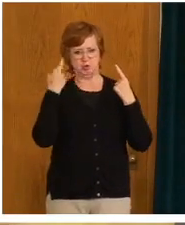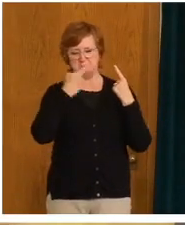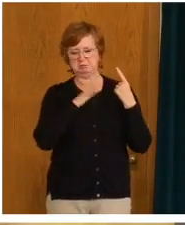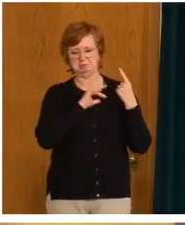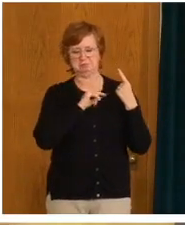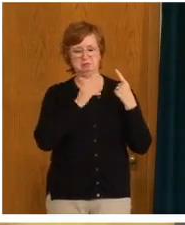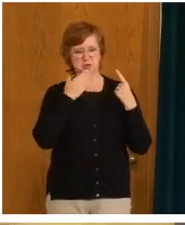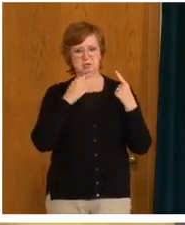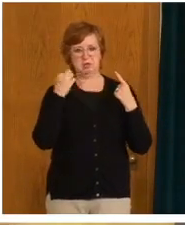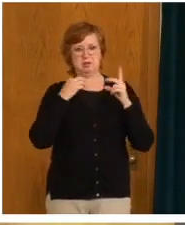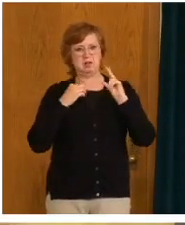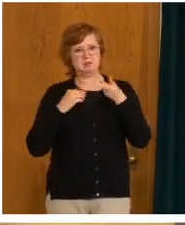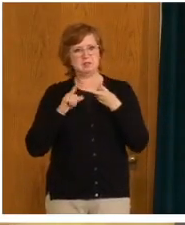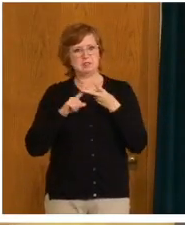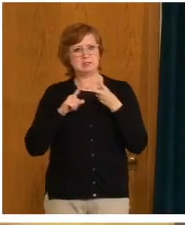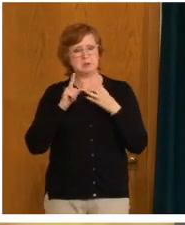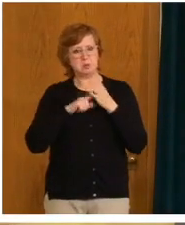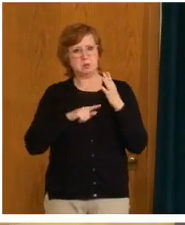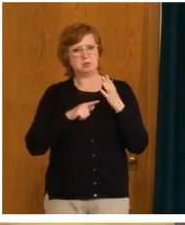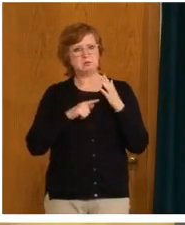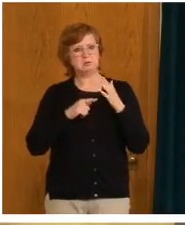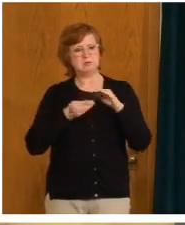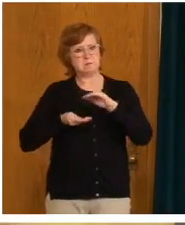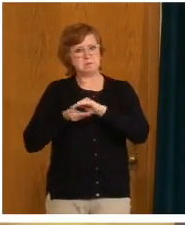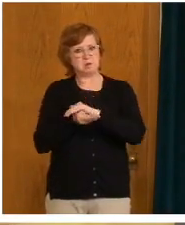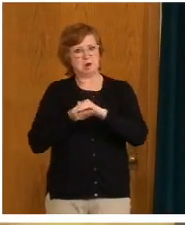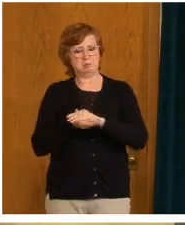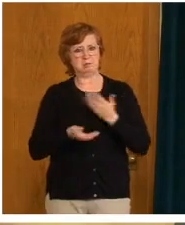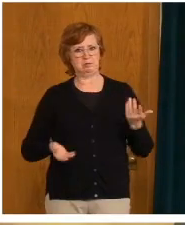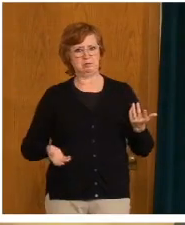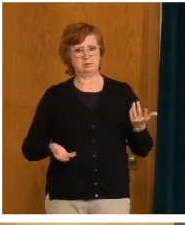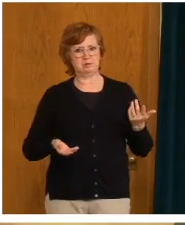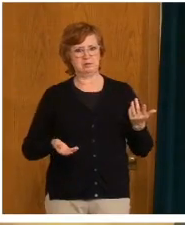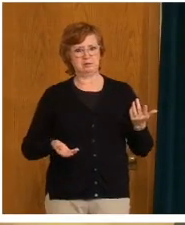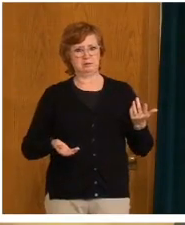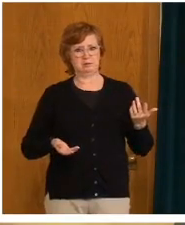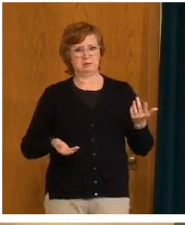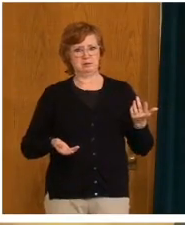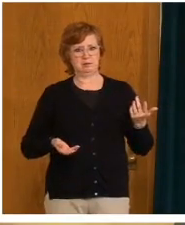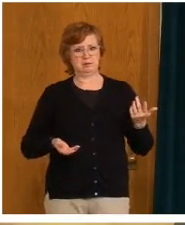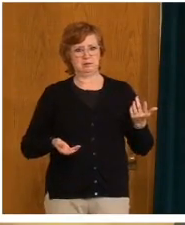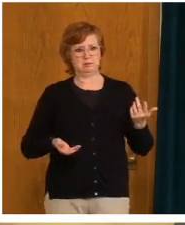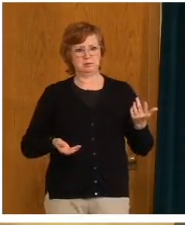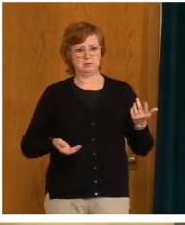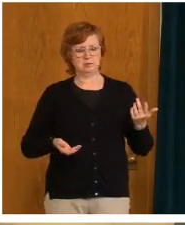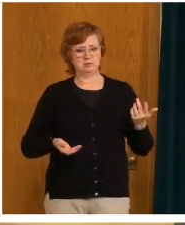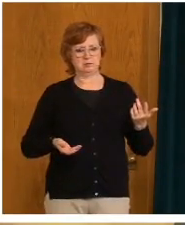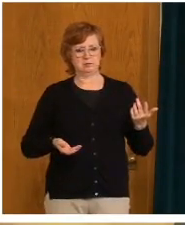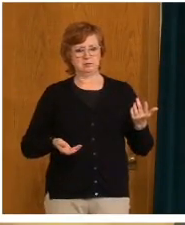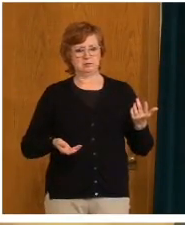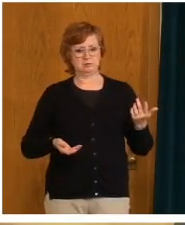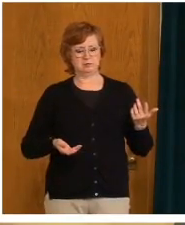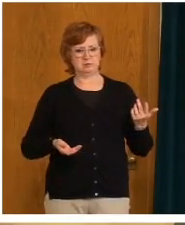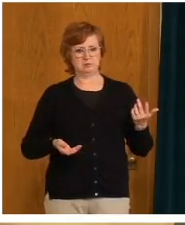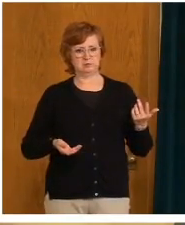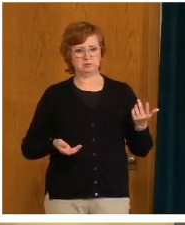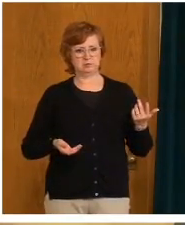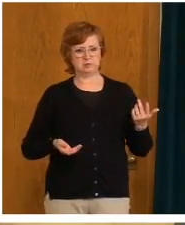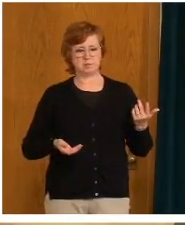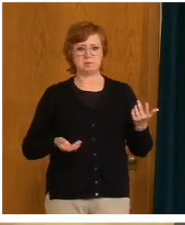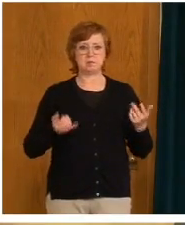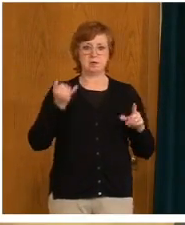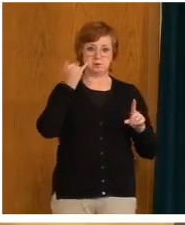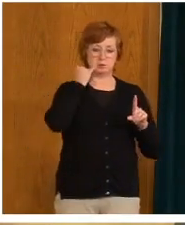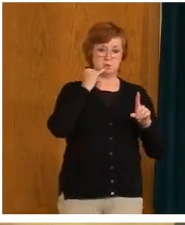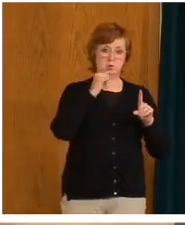that should you get COVID, vaccinated versus an unvaccinated person, you're not going to get as sick if